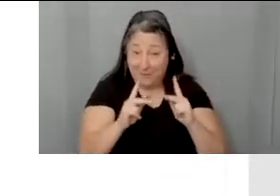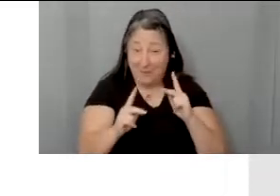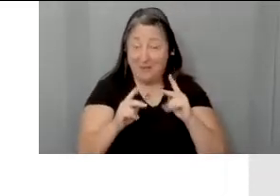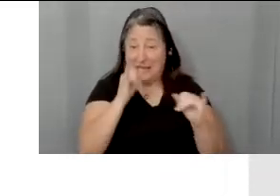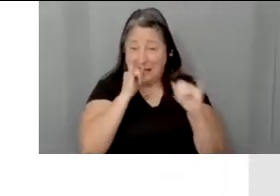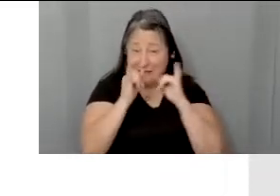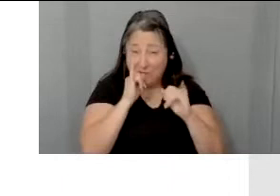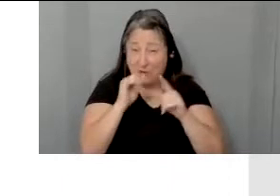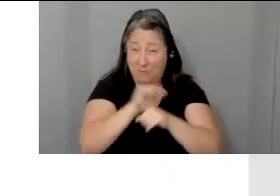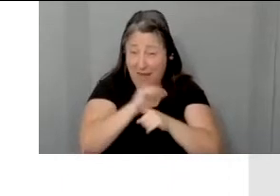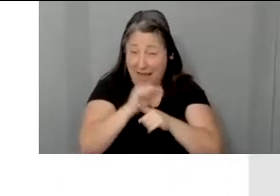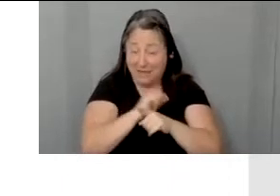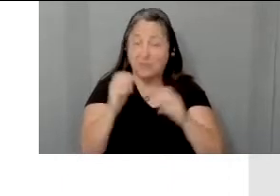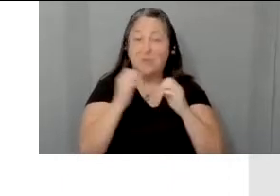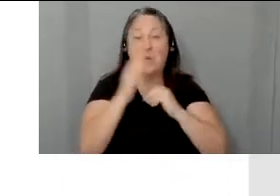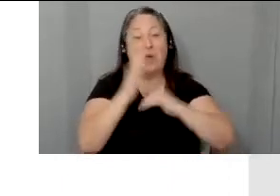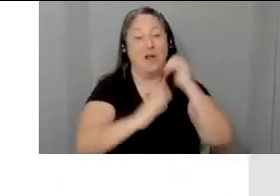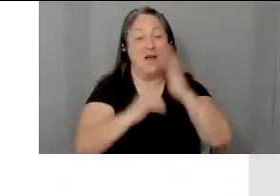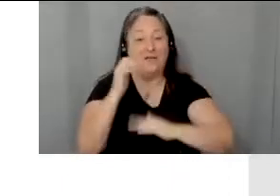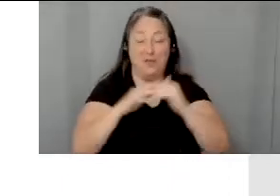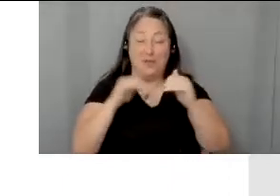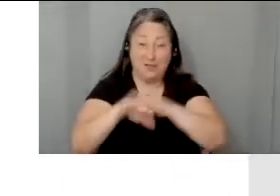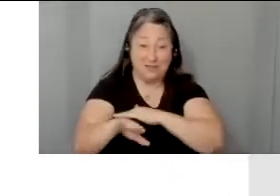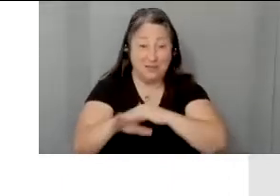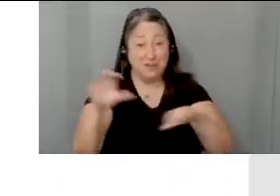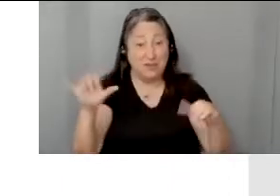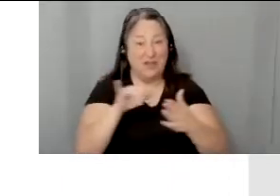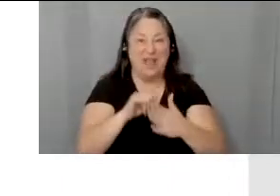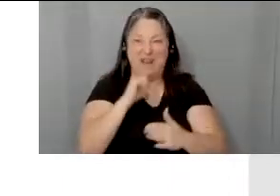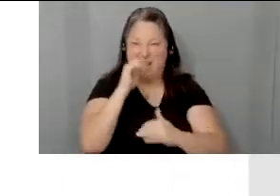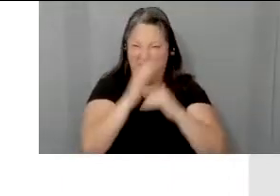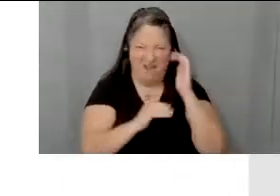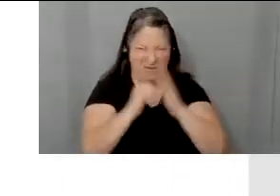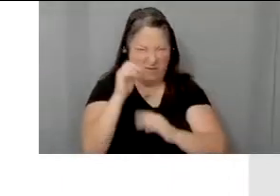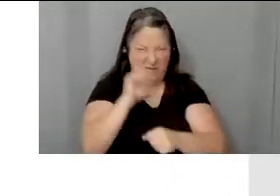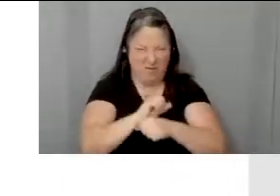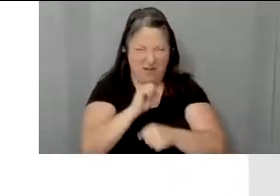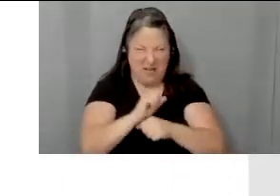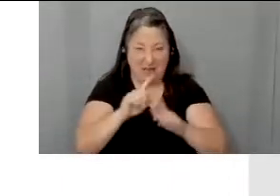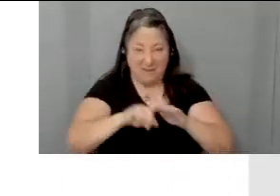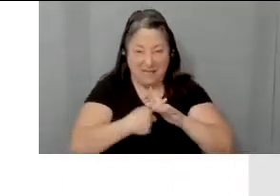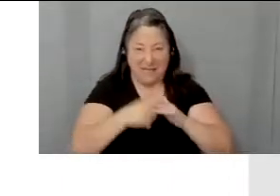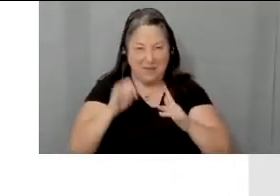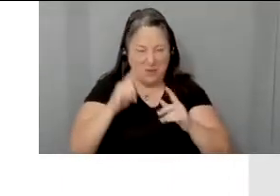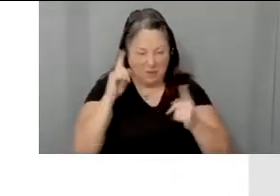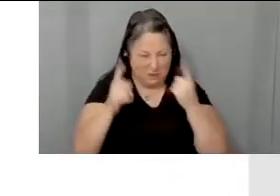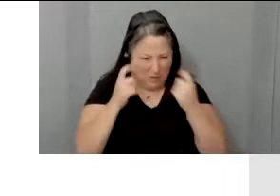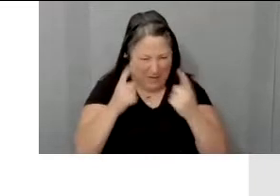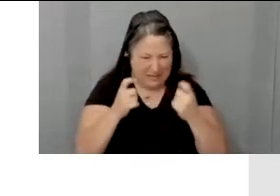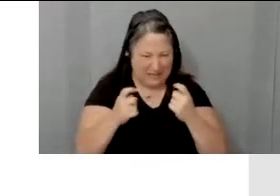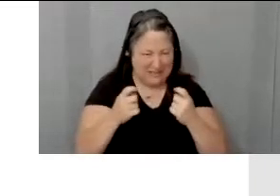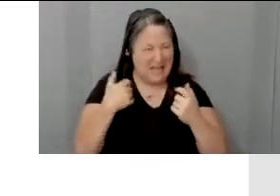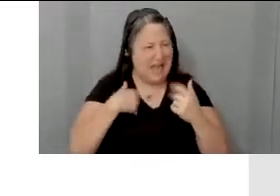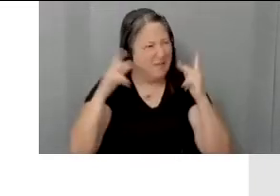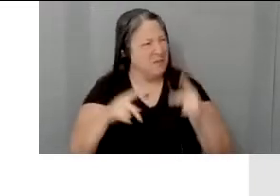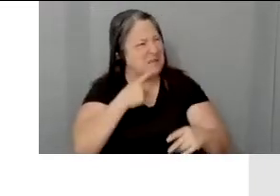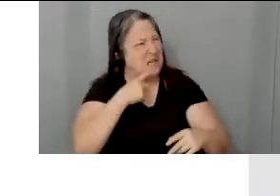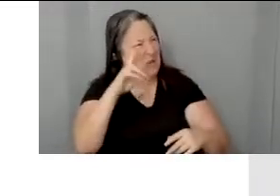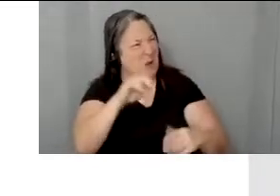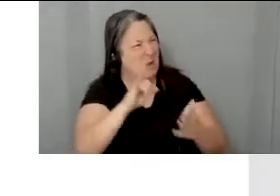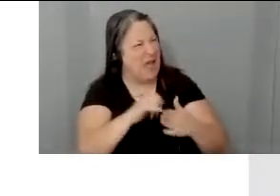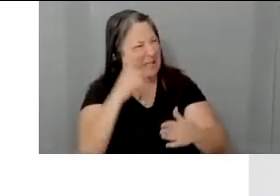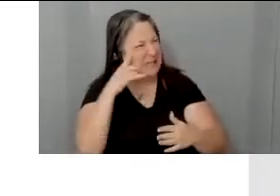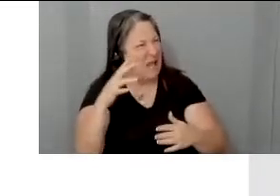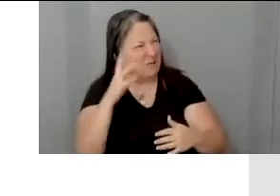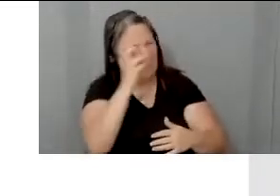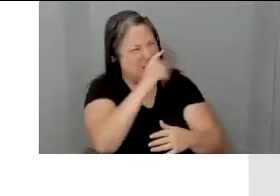room. So really doing that uncomfortable work on the beginning, running through those questions, having someone say, no, that sounds weird when you say that,